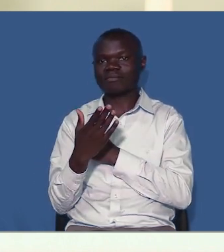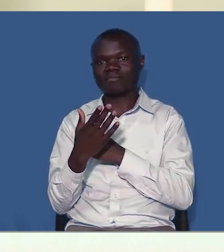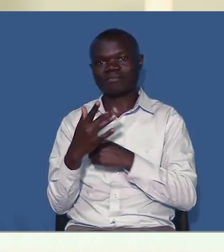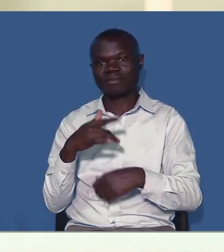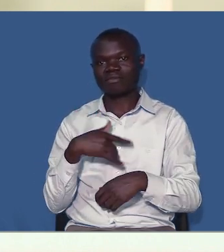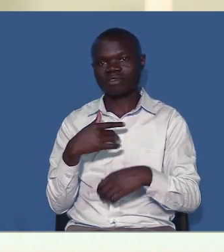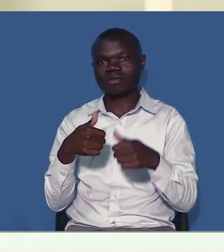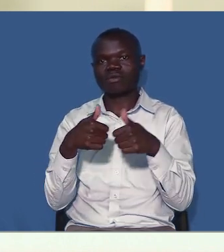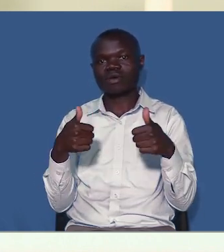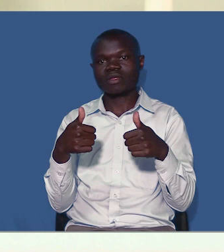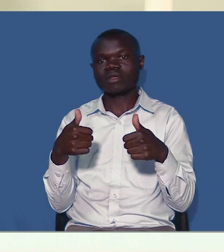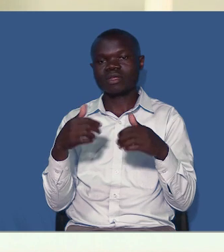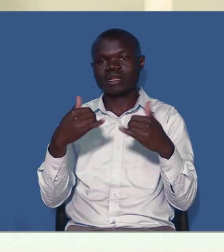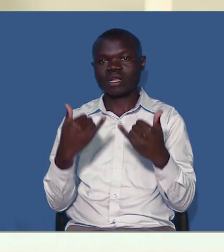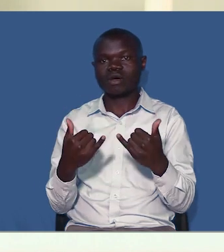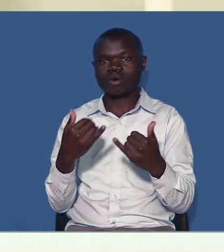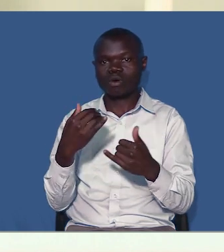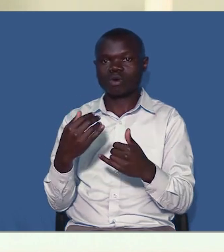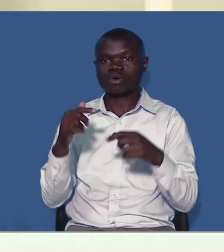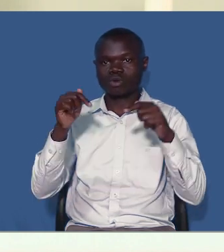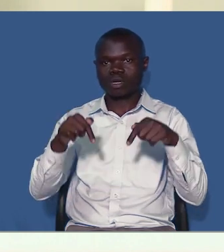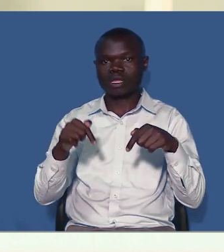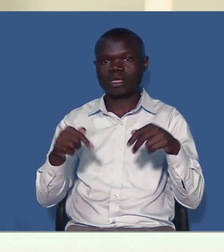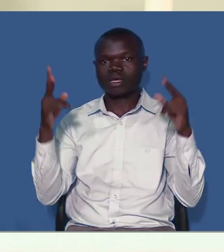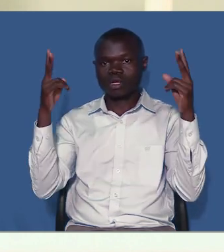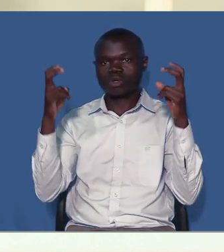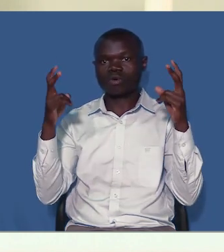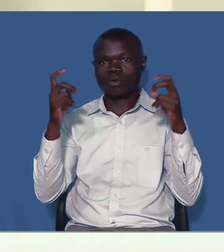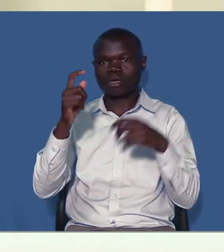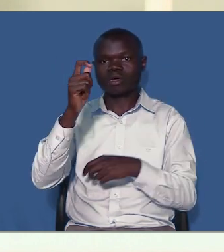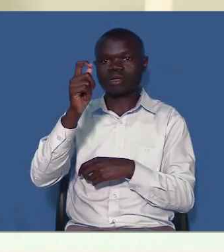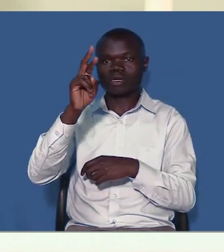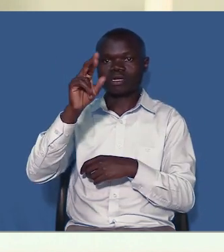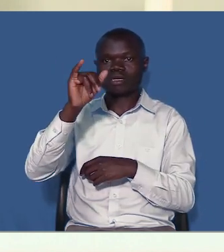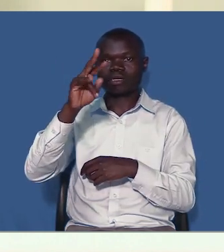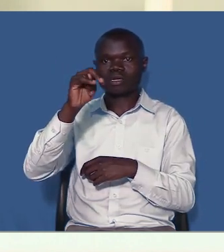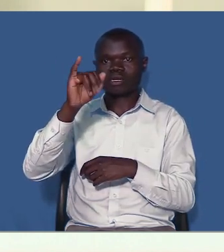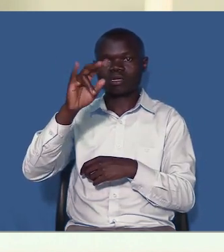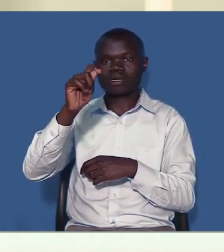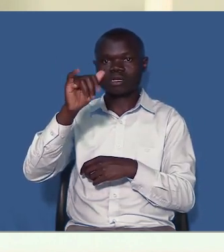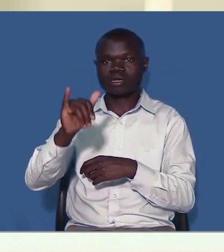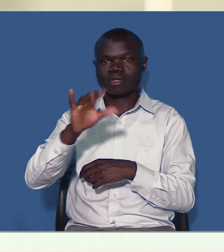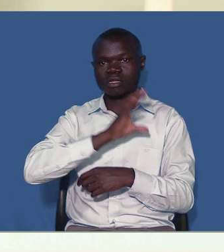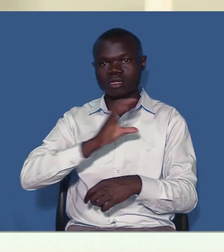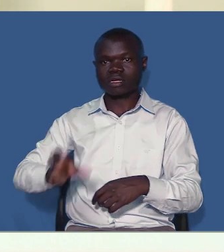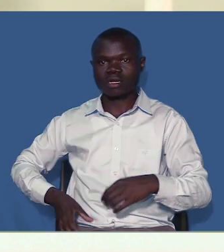reflect today on baptism under the topic Trinity and Christian Living. But first,